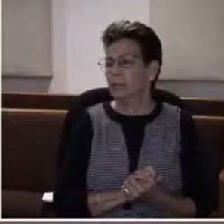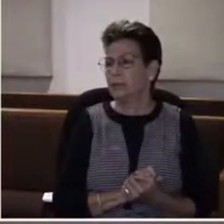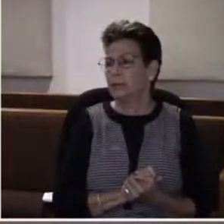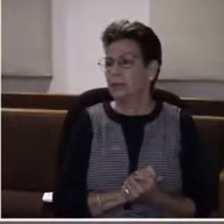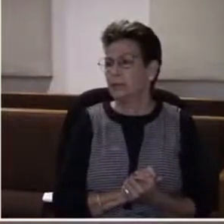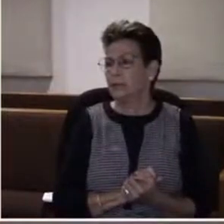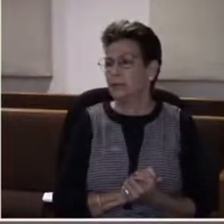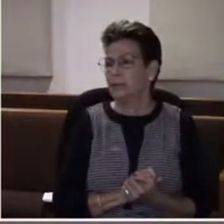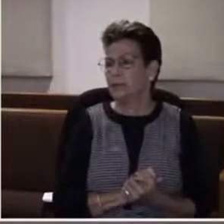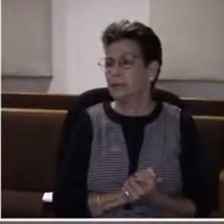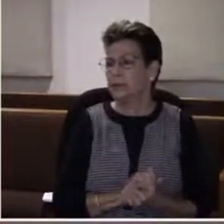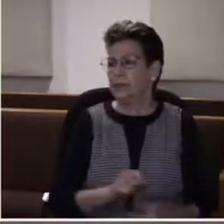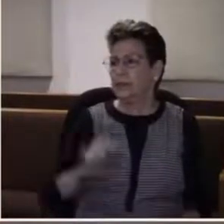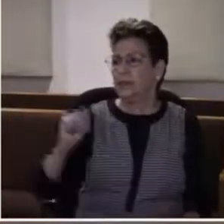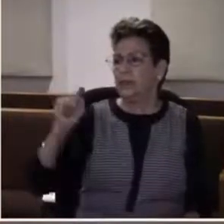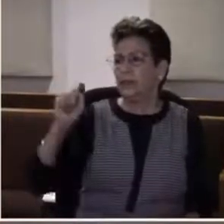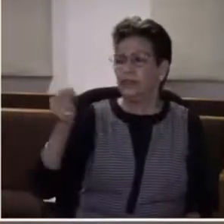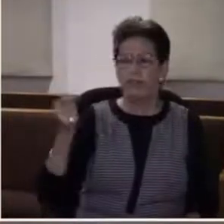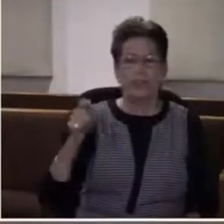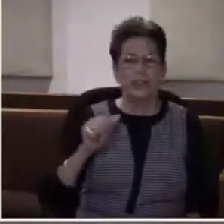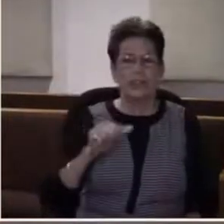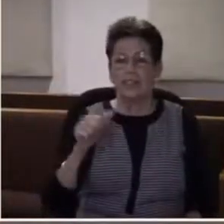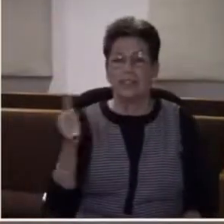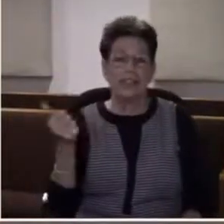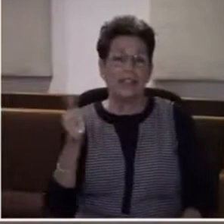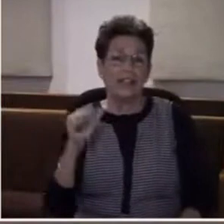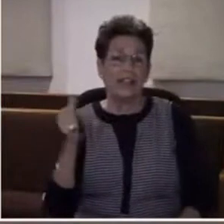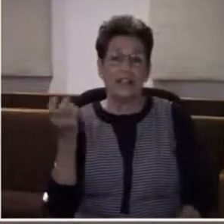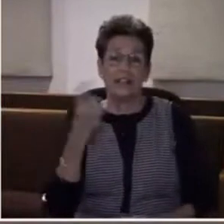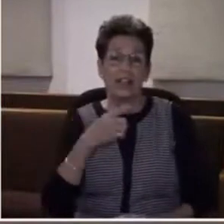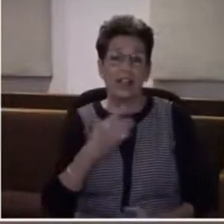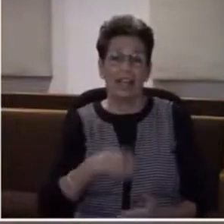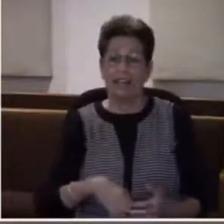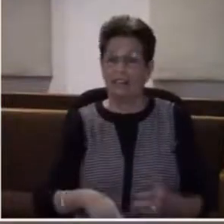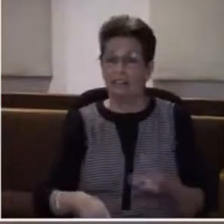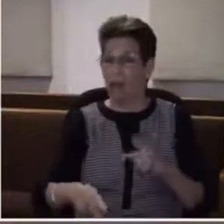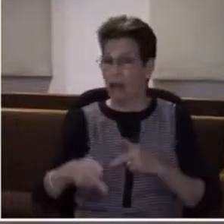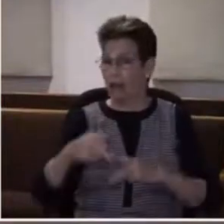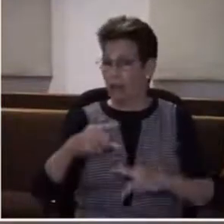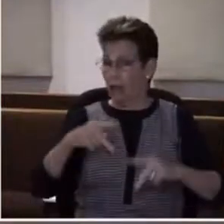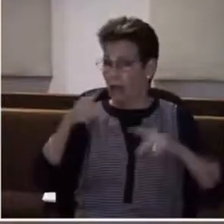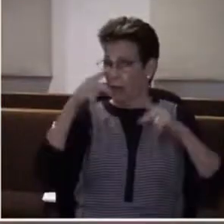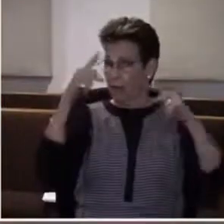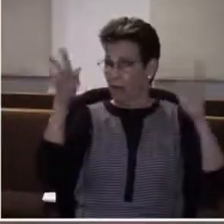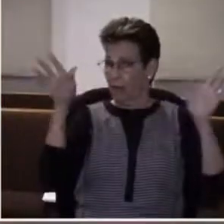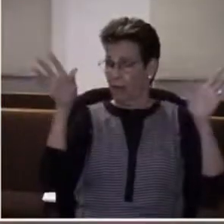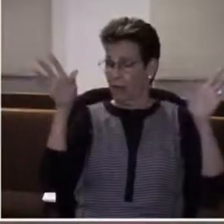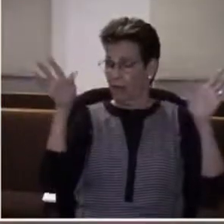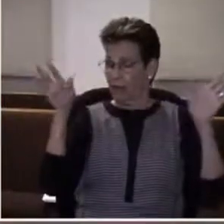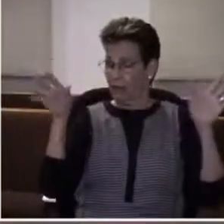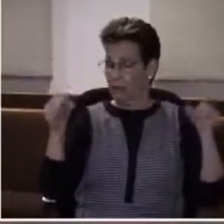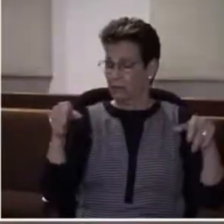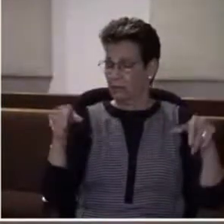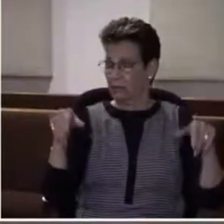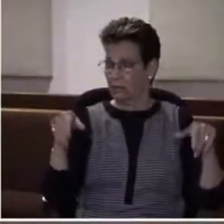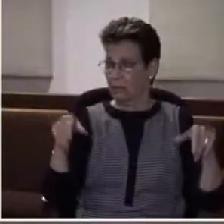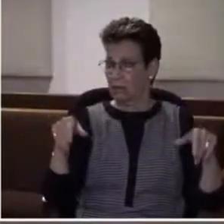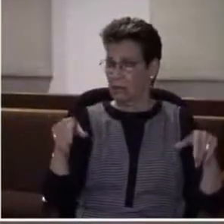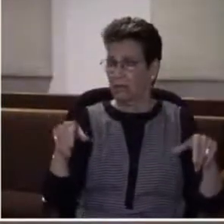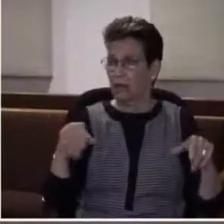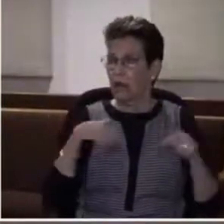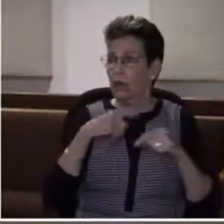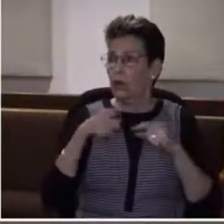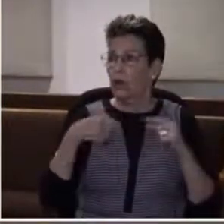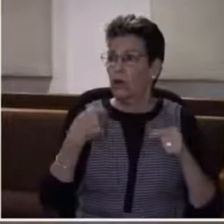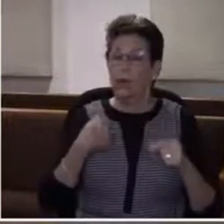Just another day in paradise. Usually when I ask somebody how they're doing and they'll say, well, I'm above ground today,